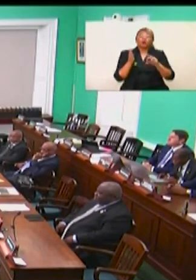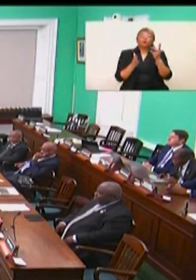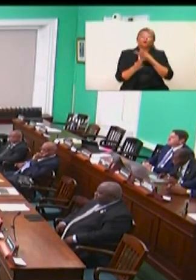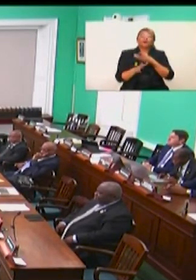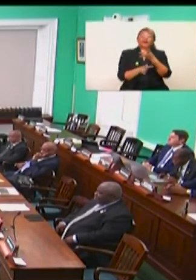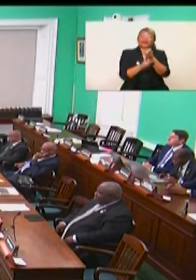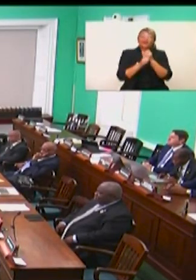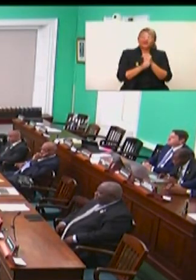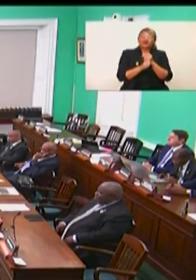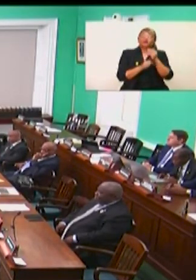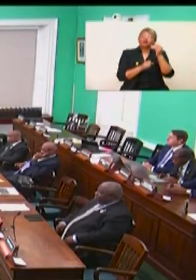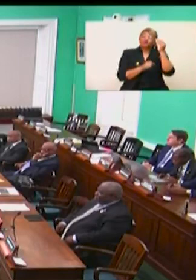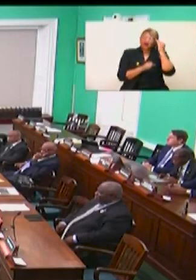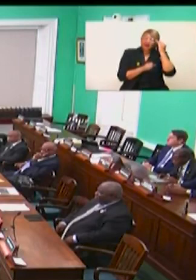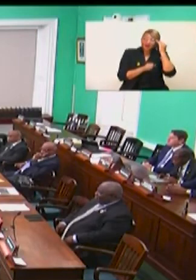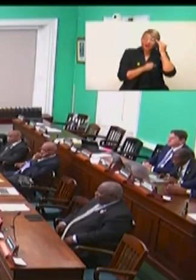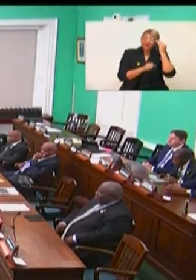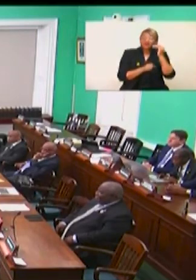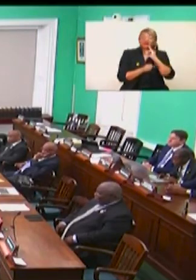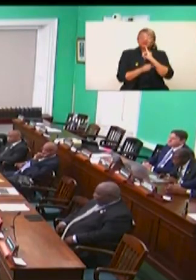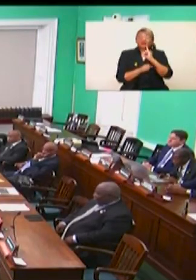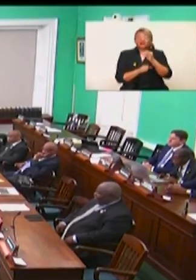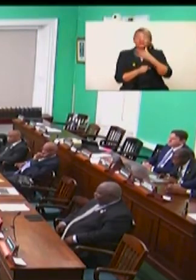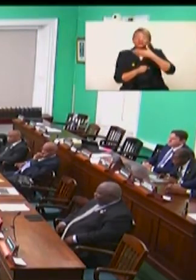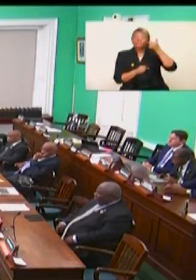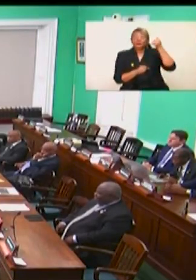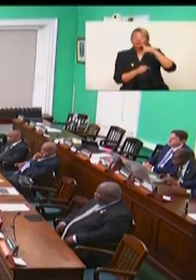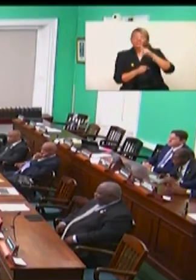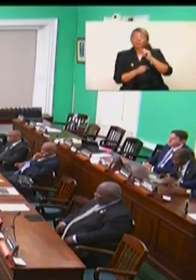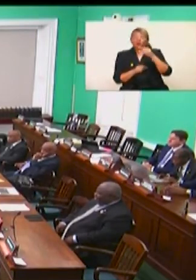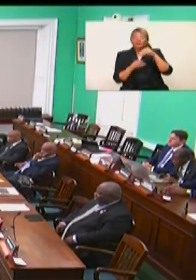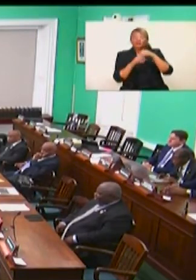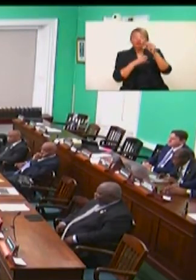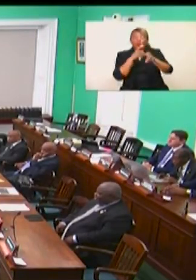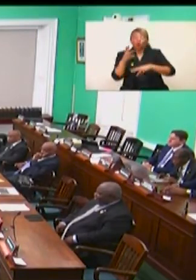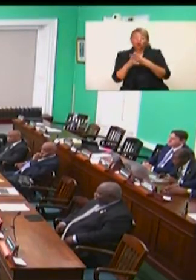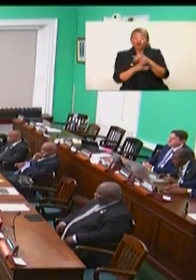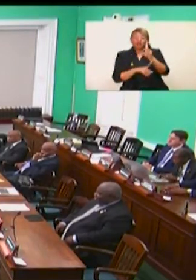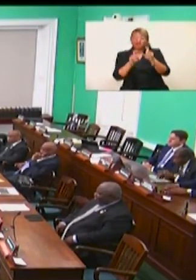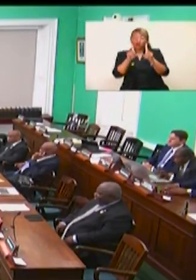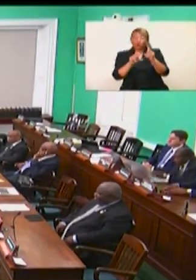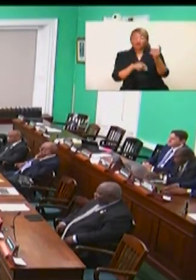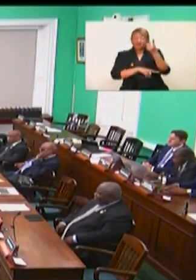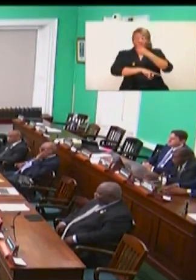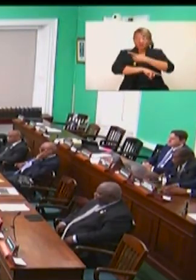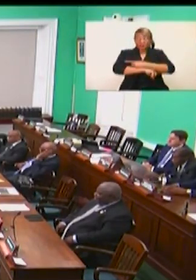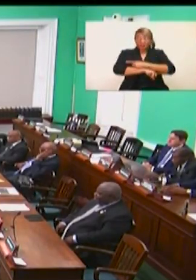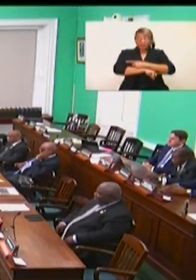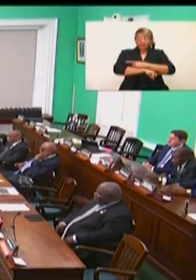having recognized that it is the best port in the world. That is the question here today.